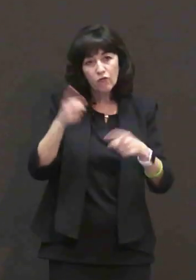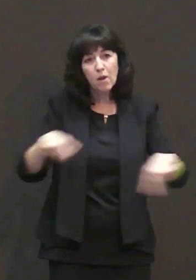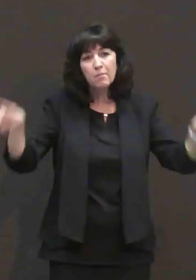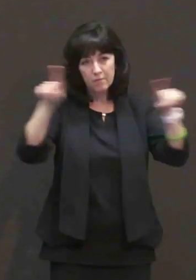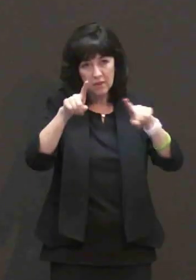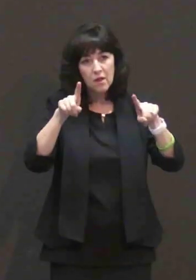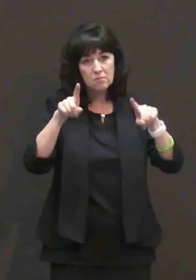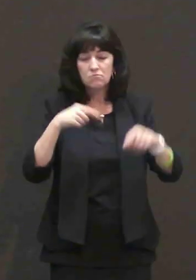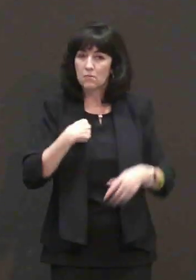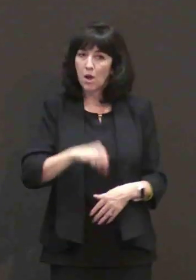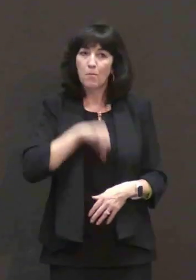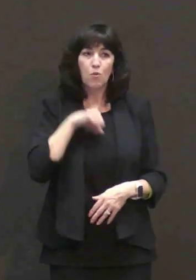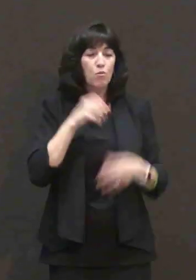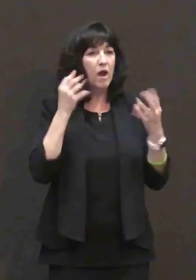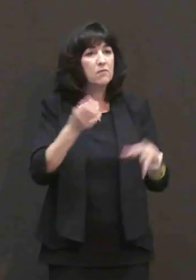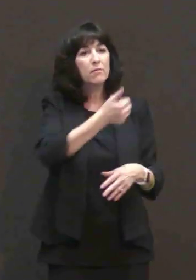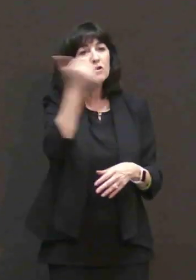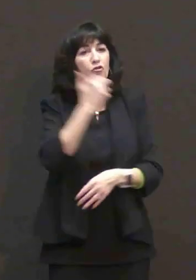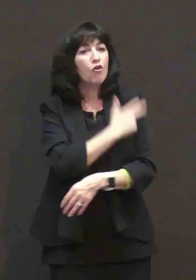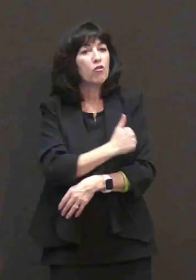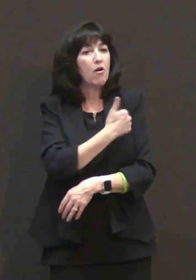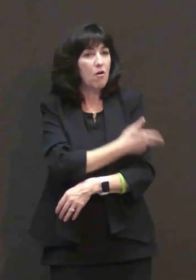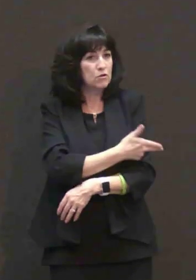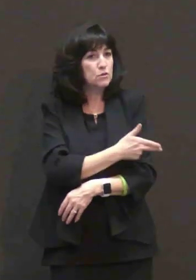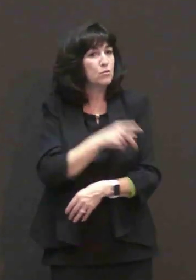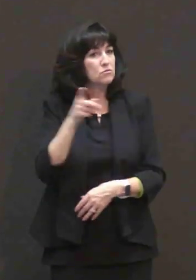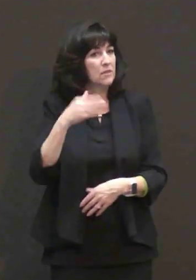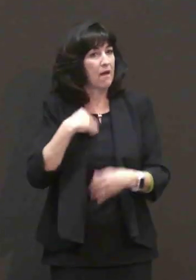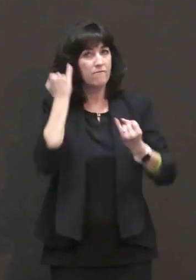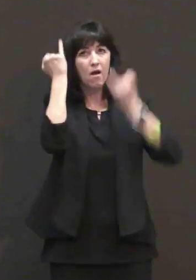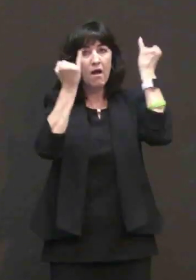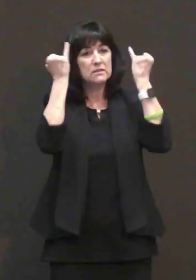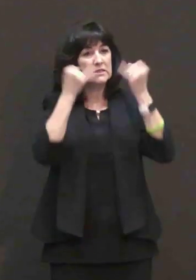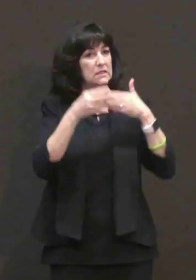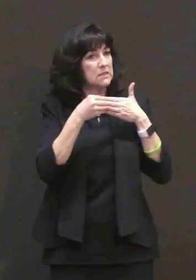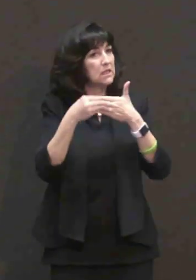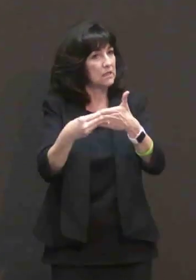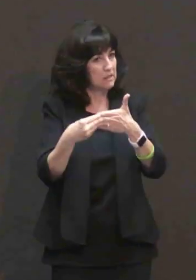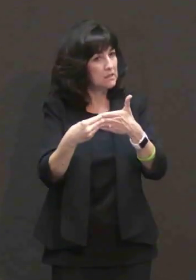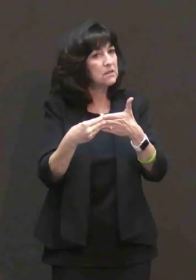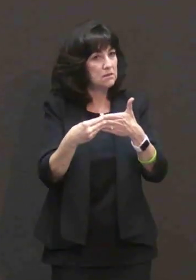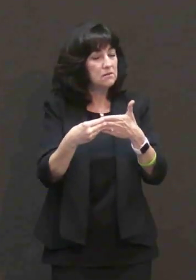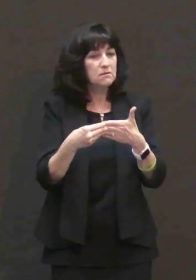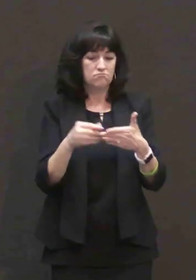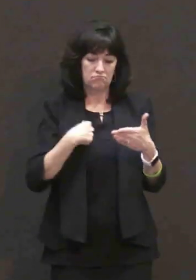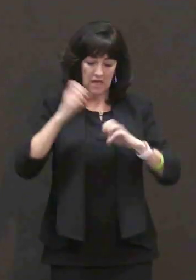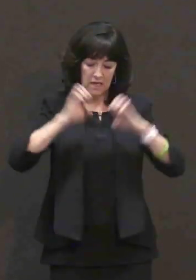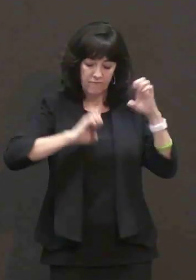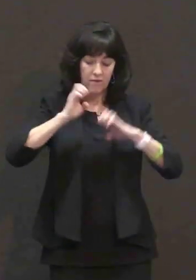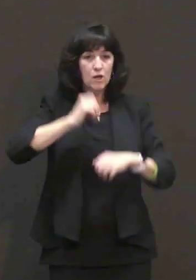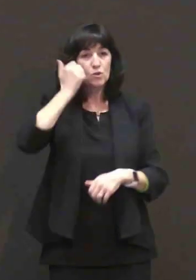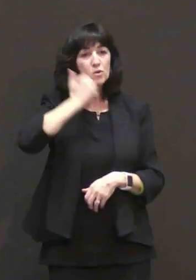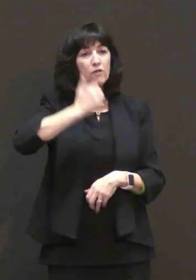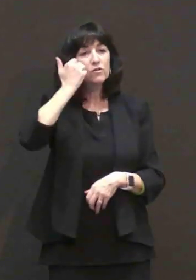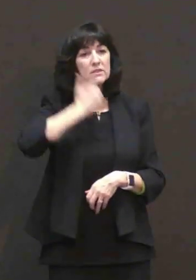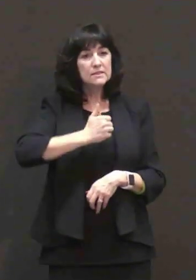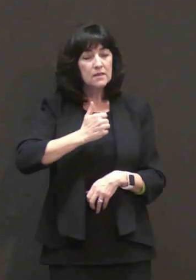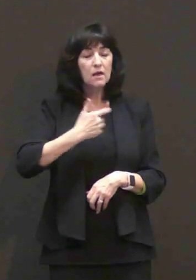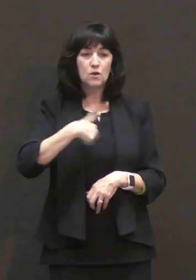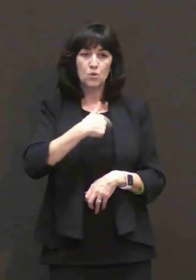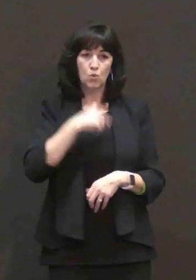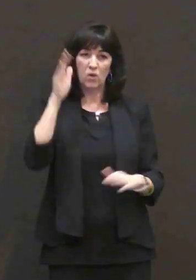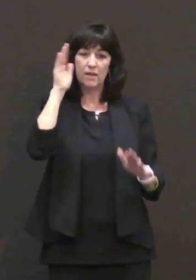up with a lot of great ideas. And again, we'll be ready, and we're evaluating this every day, looking at the positive cases. We do expect those